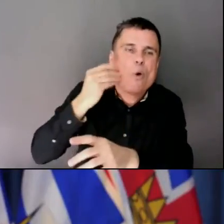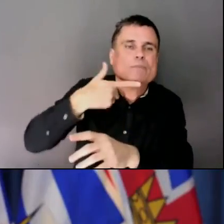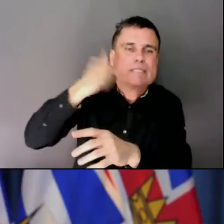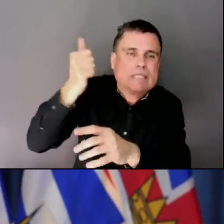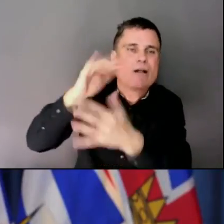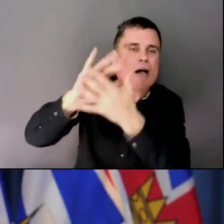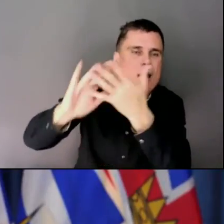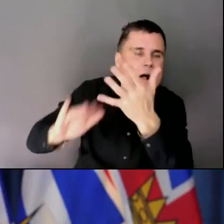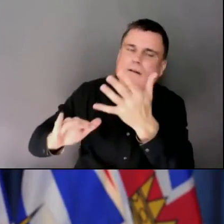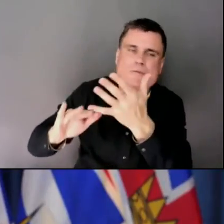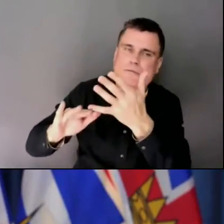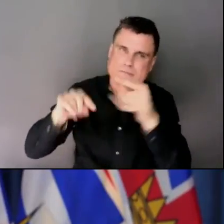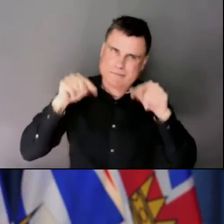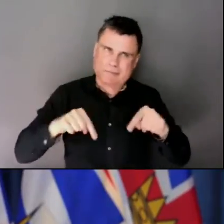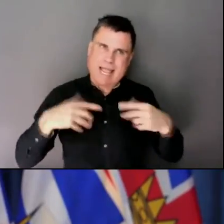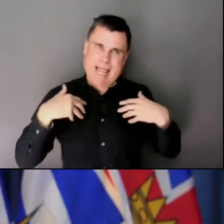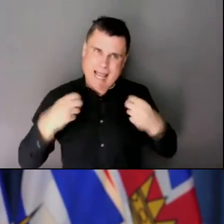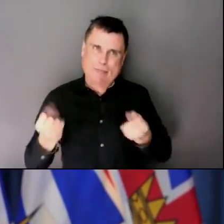FM.